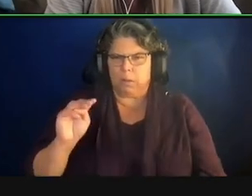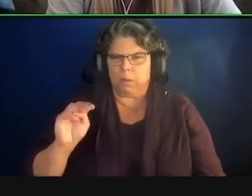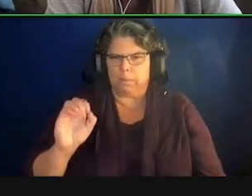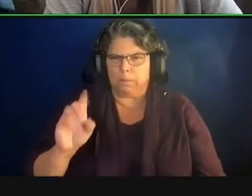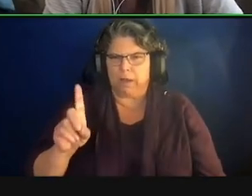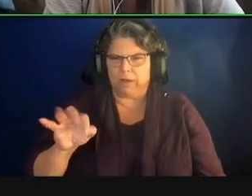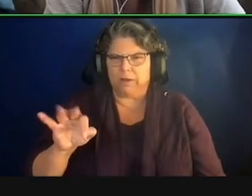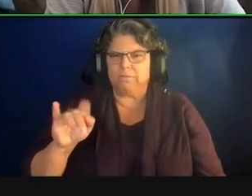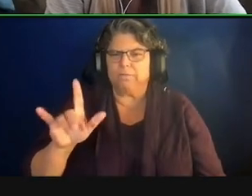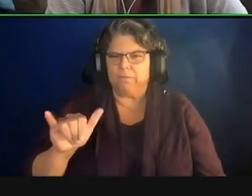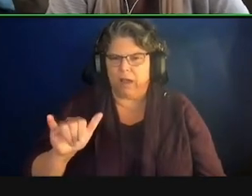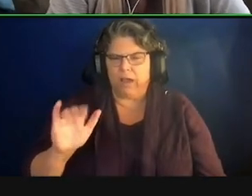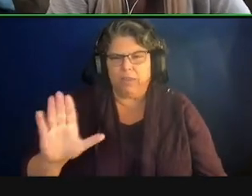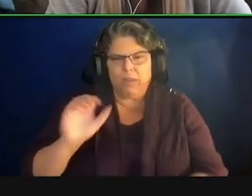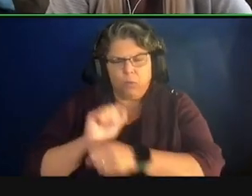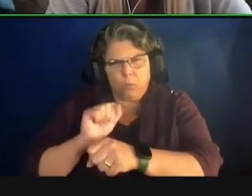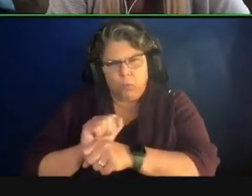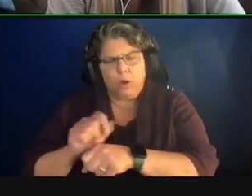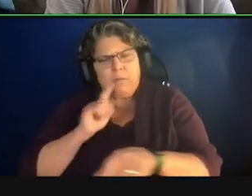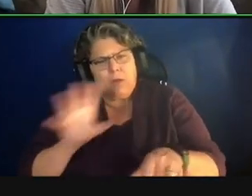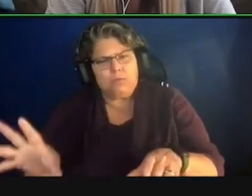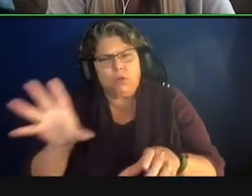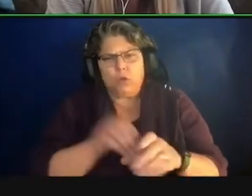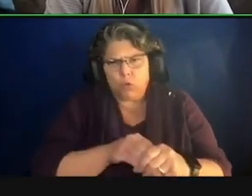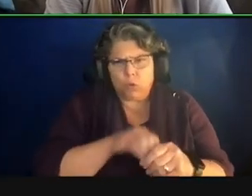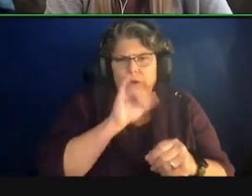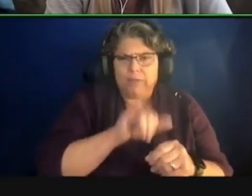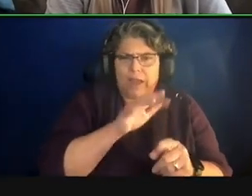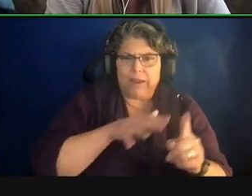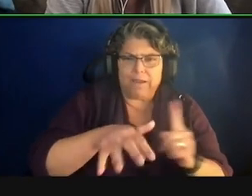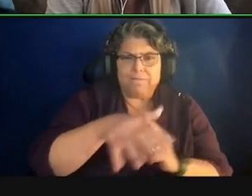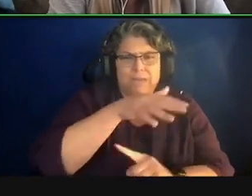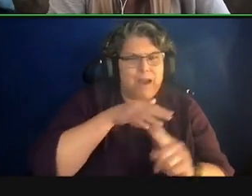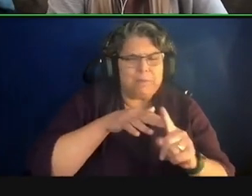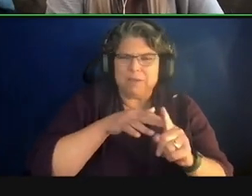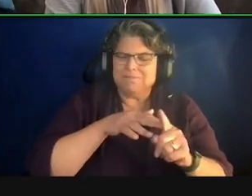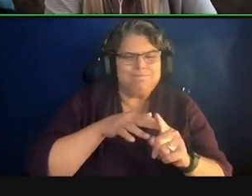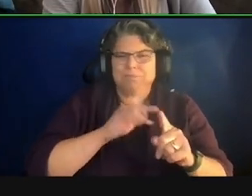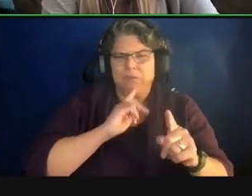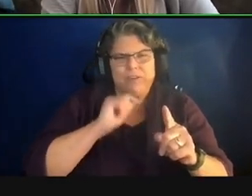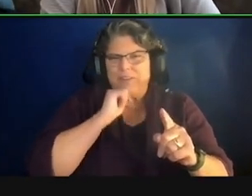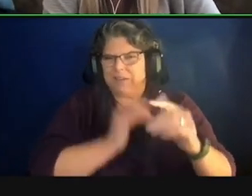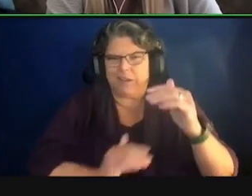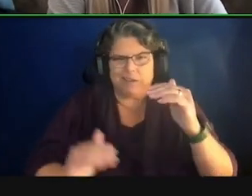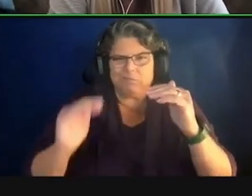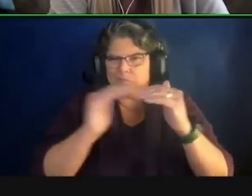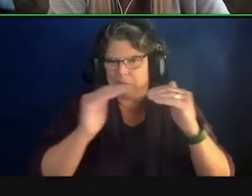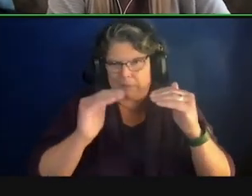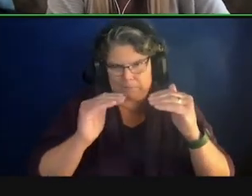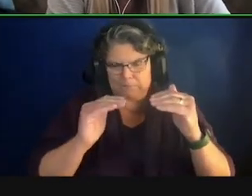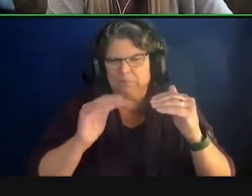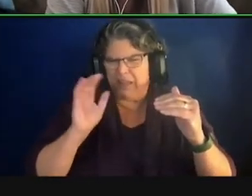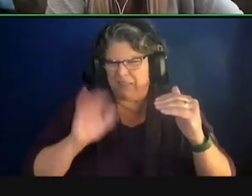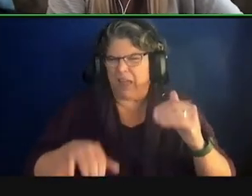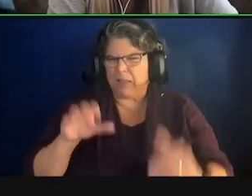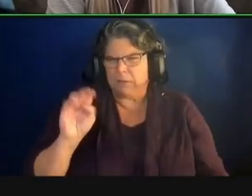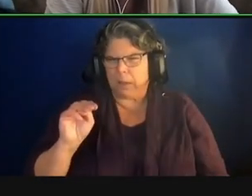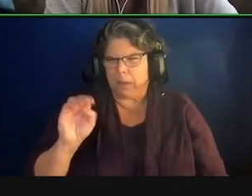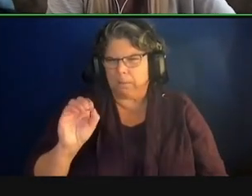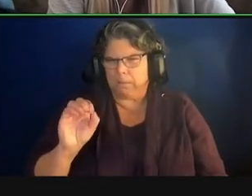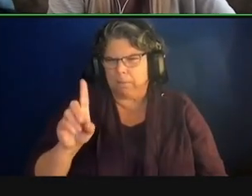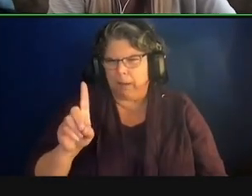student is being included in that environment but is not working on those standards. That would be an example of modification.